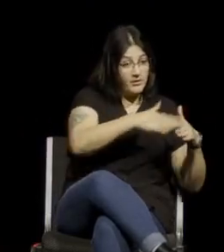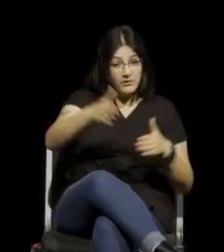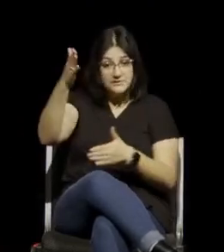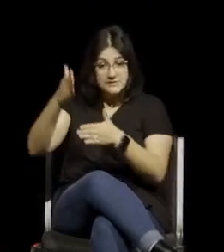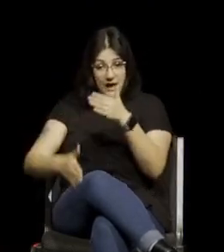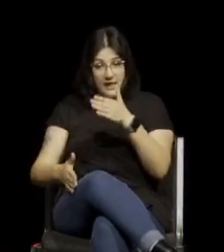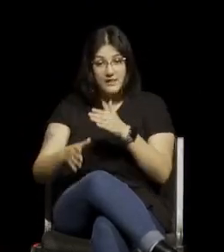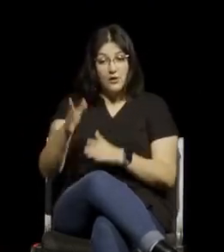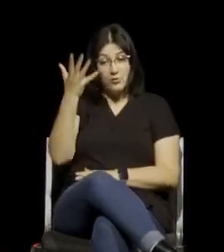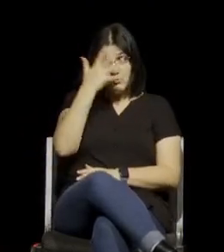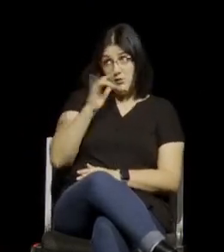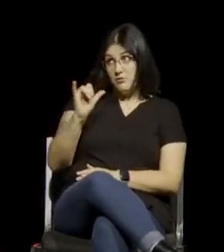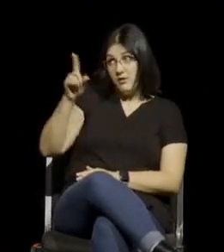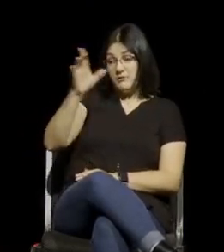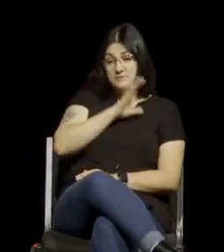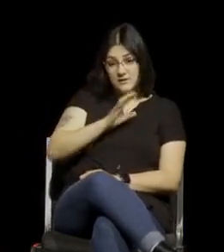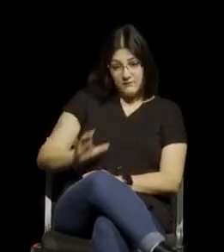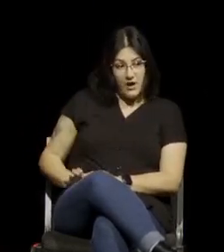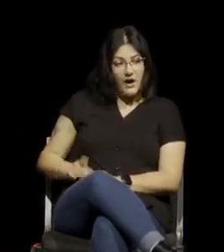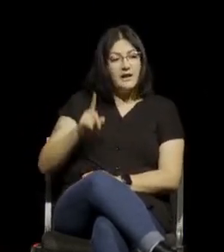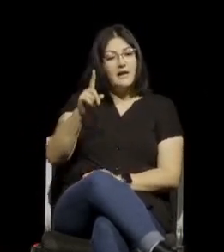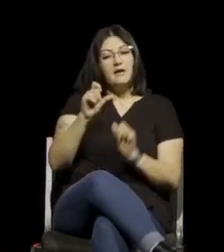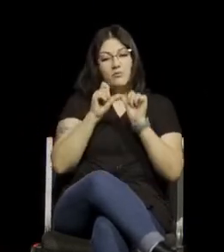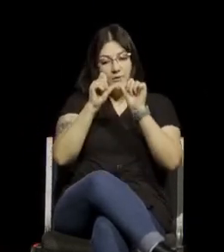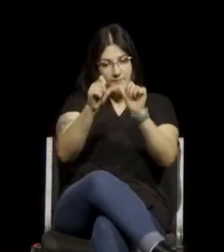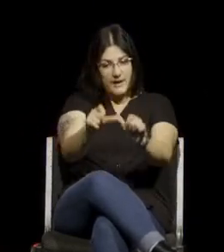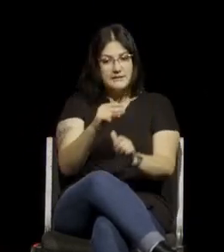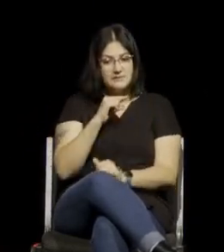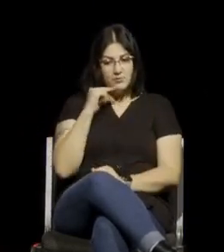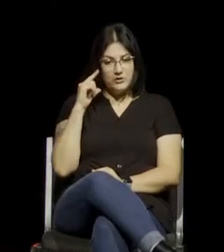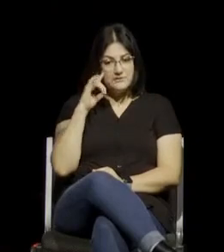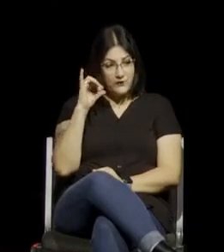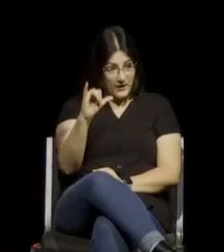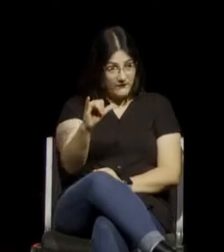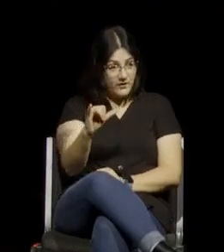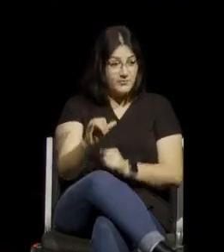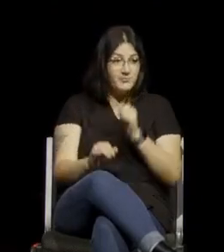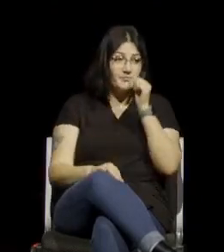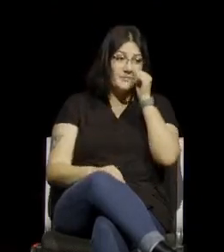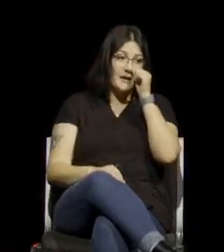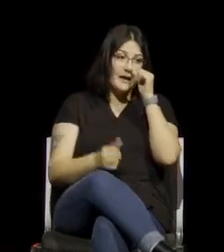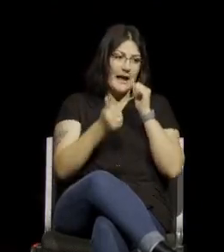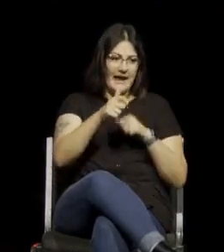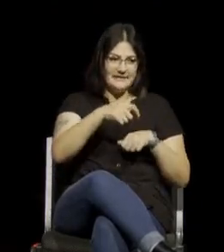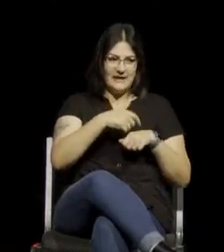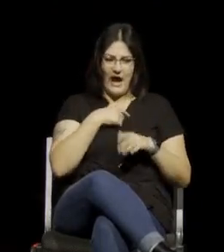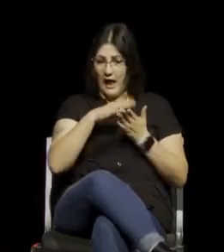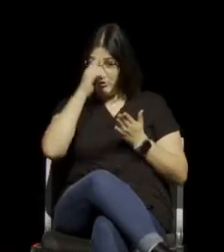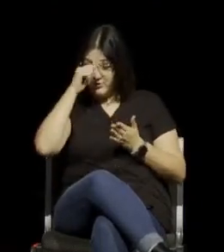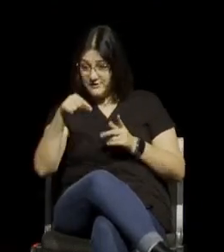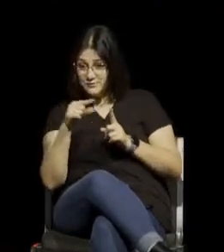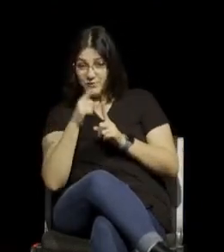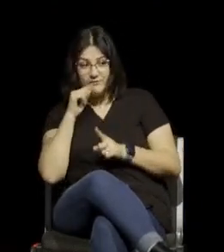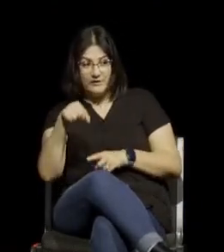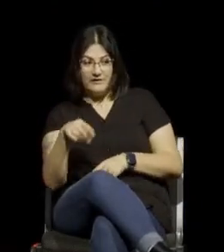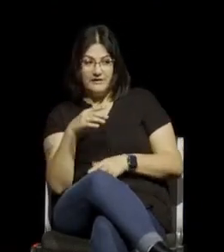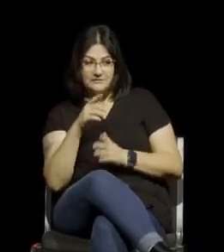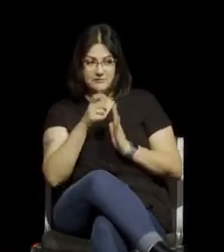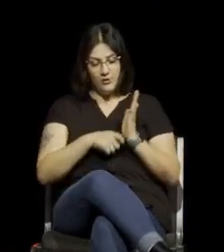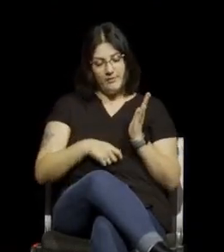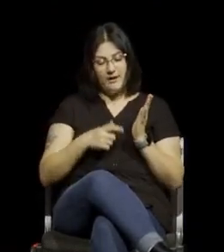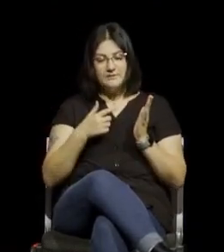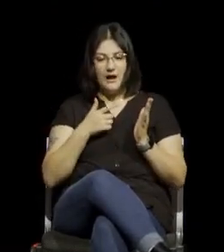life, resembling the Son of God, he remains a priest forever. And any time, I learned this word for this sermon, to sound really